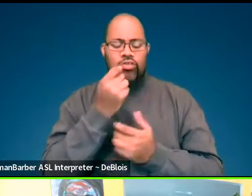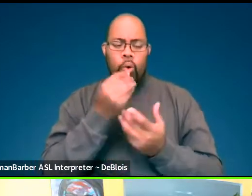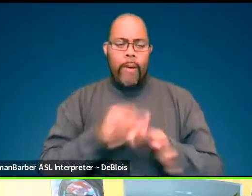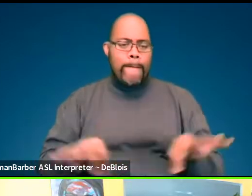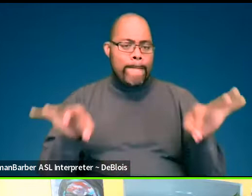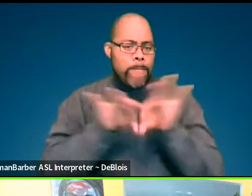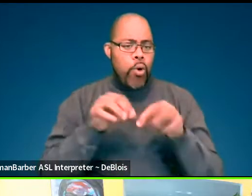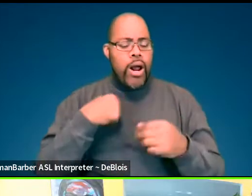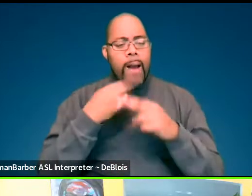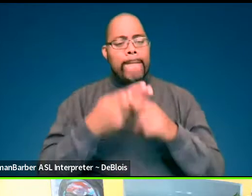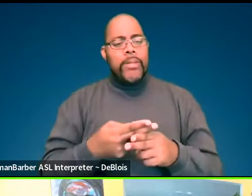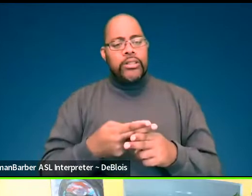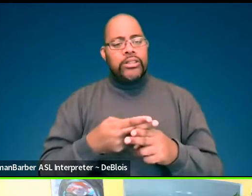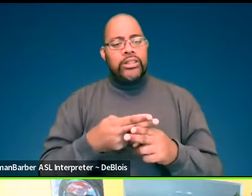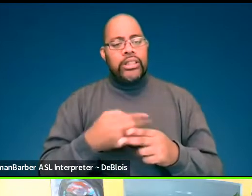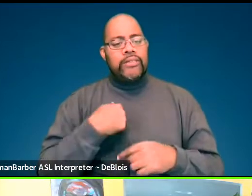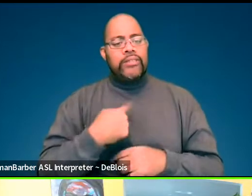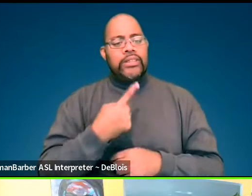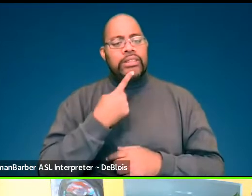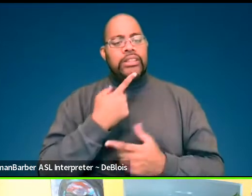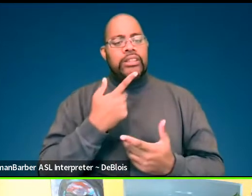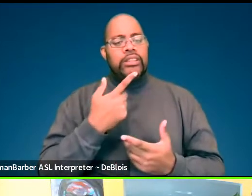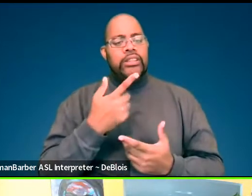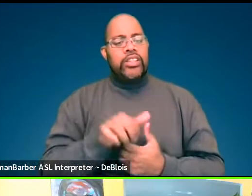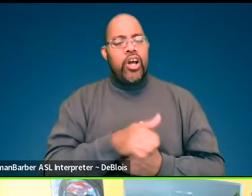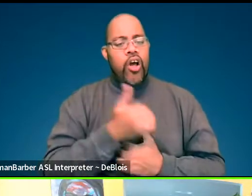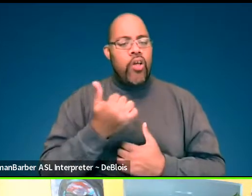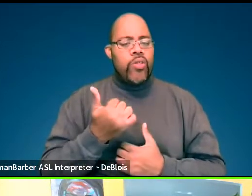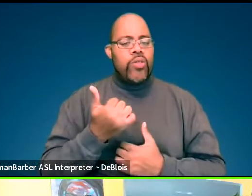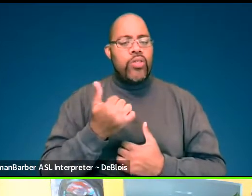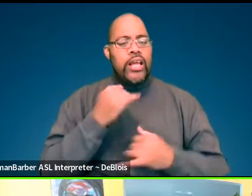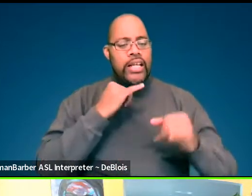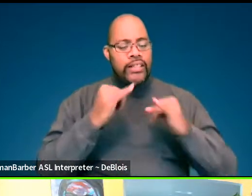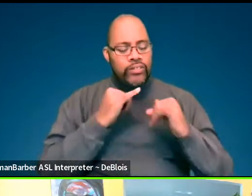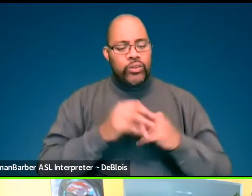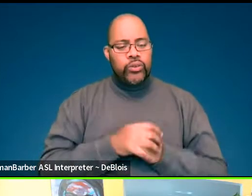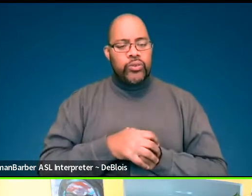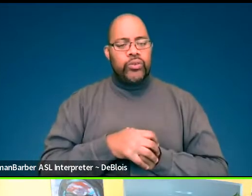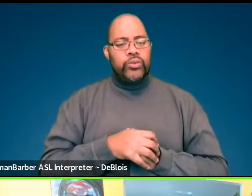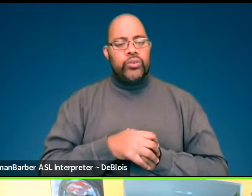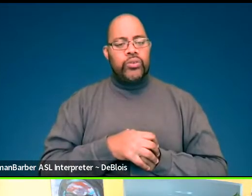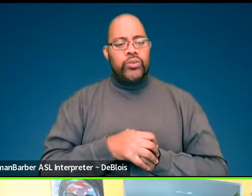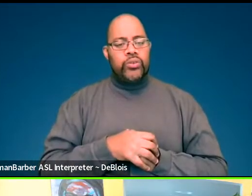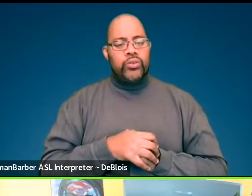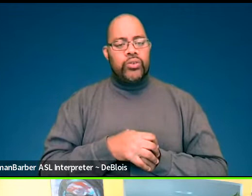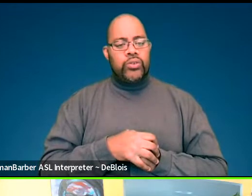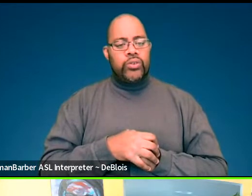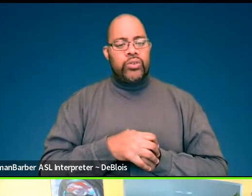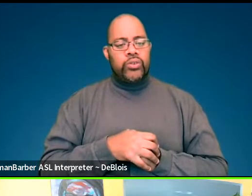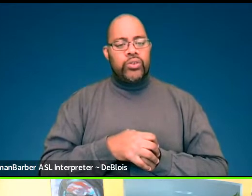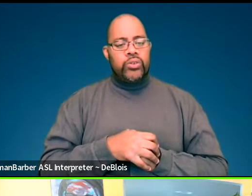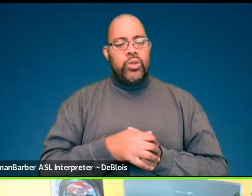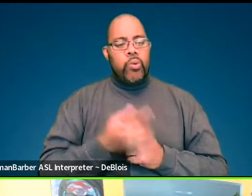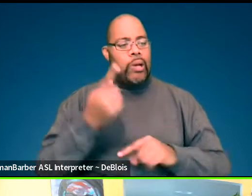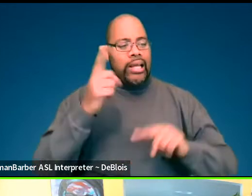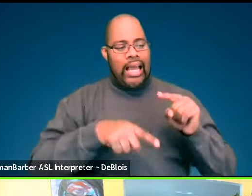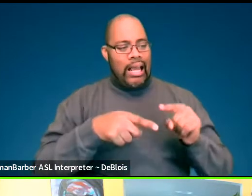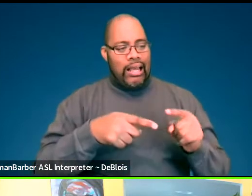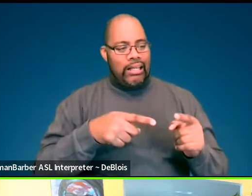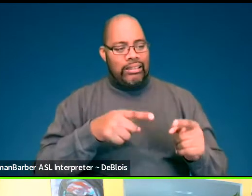As I mentioned, and I've said in other interviews, you know, you can't